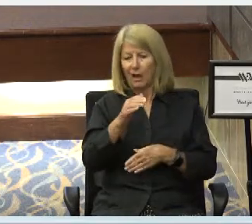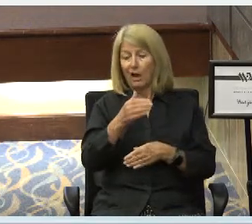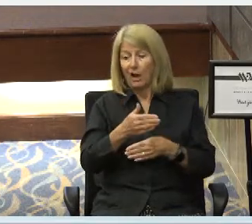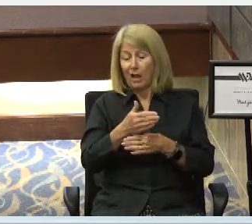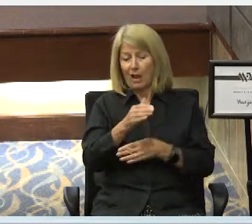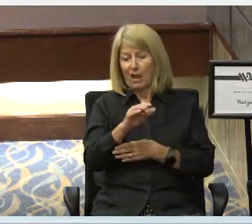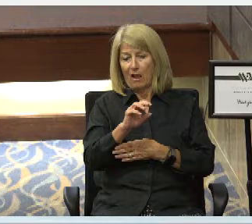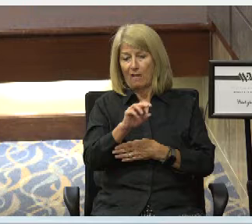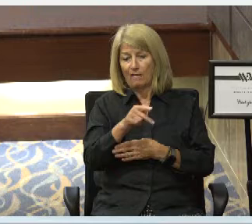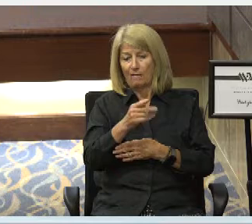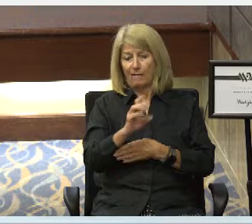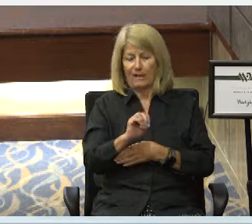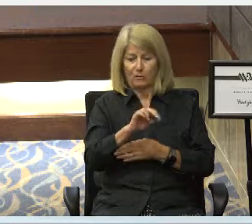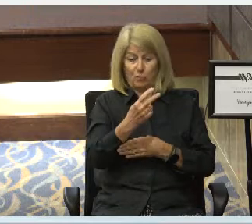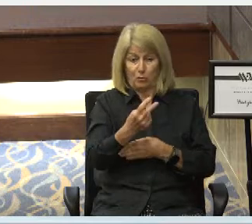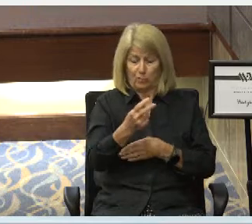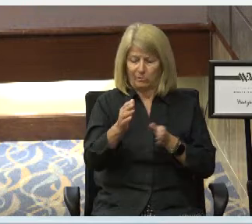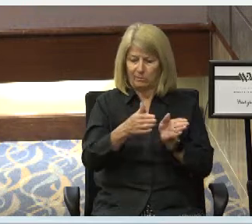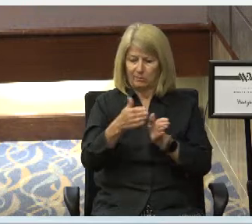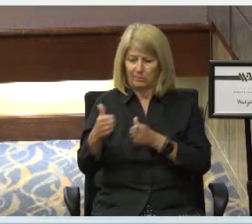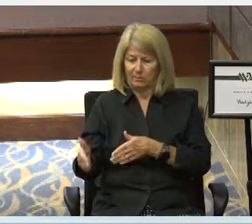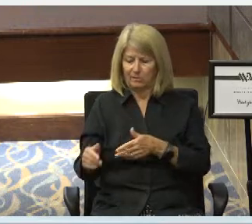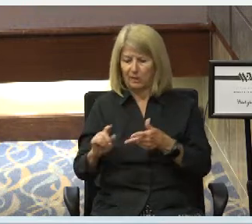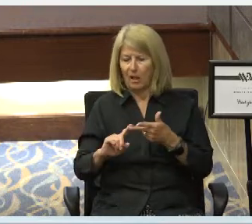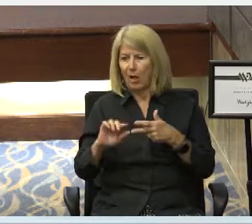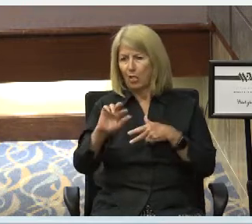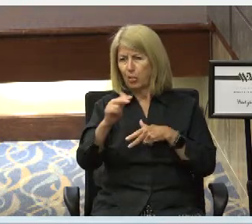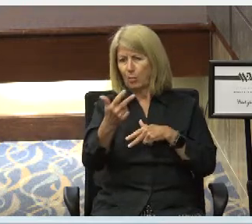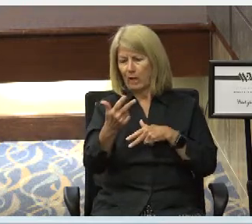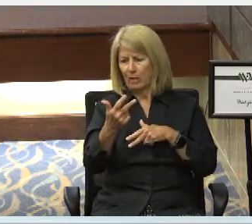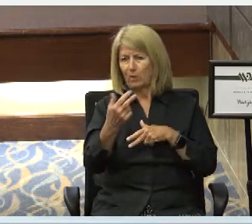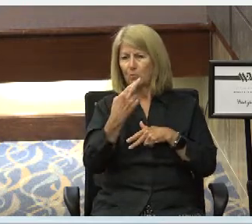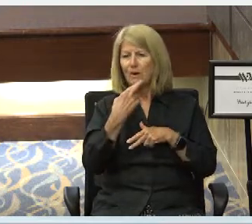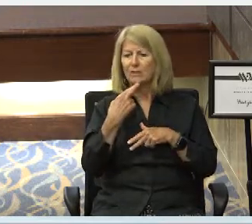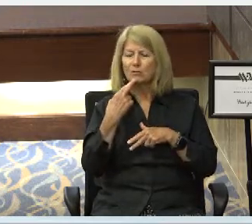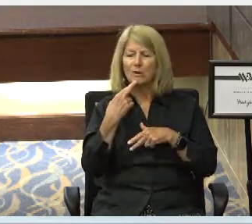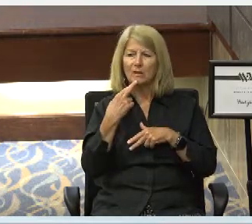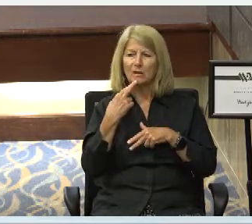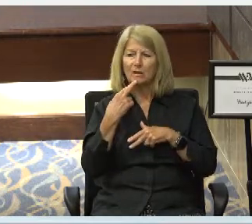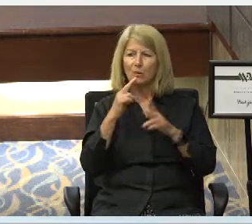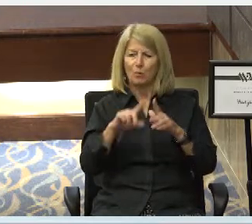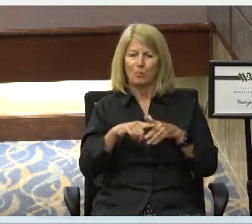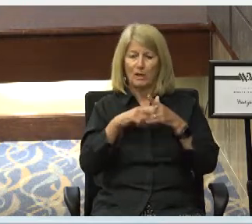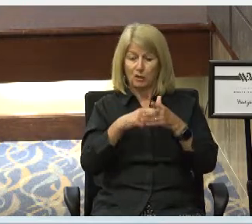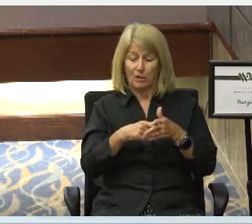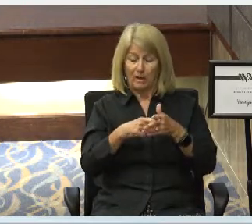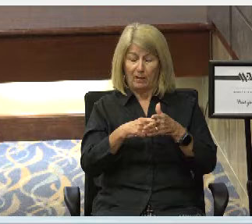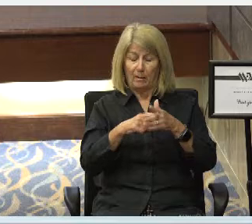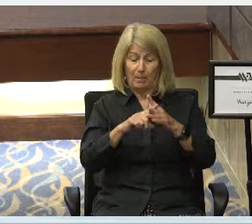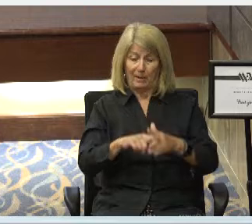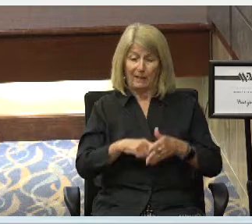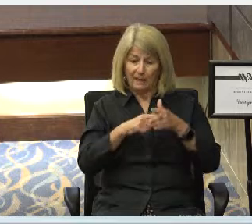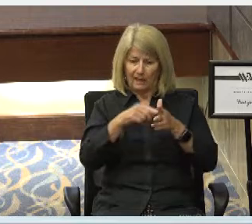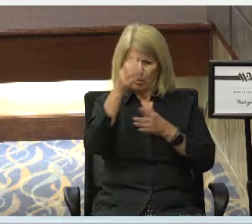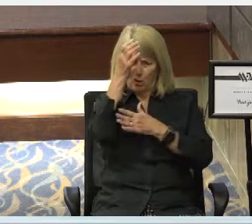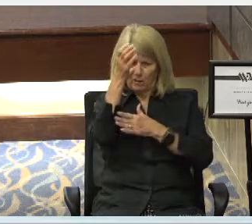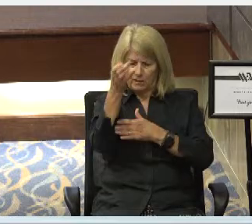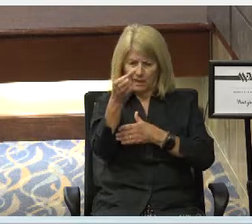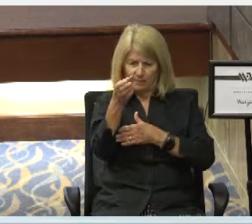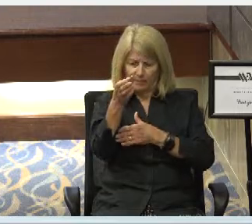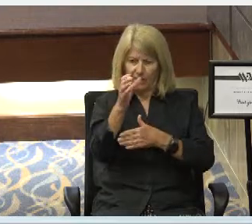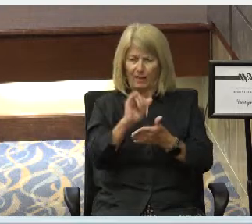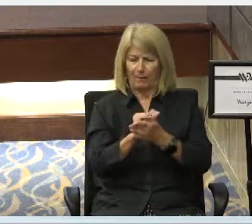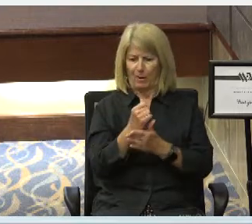On phase 3, which is the restaurant parcel here, originally in the initial concepts, this was, I believe, one